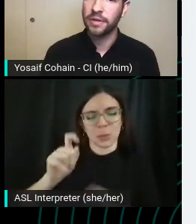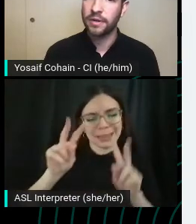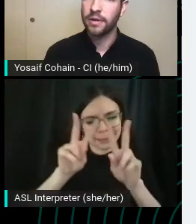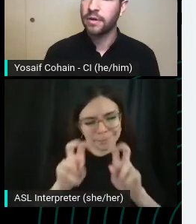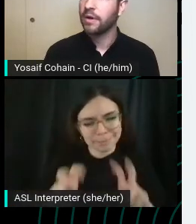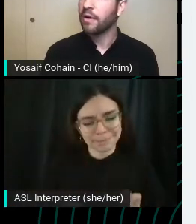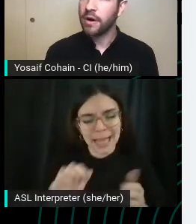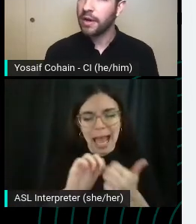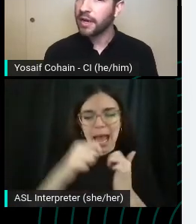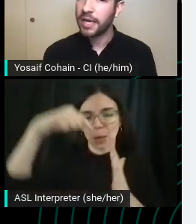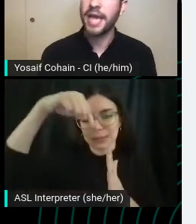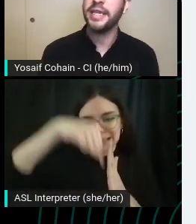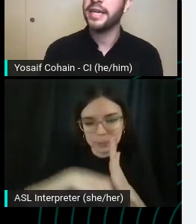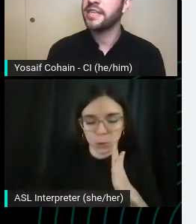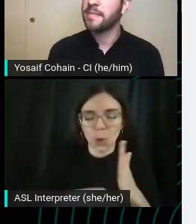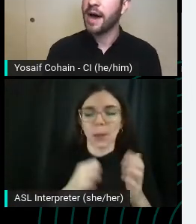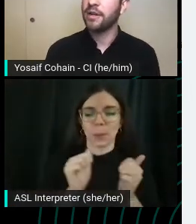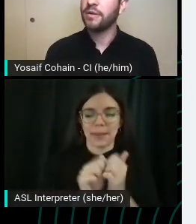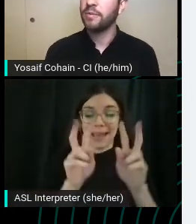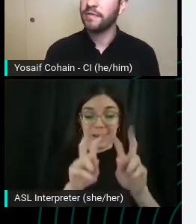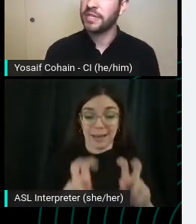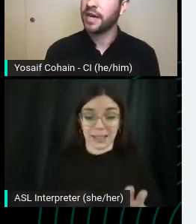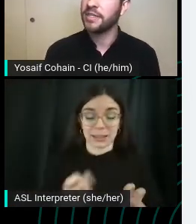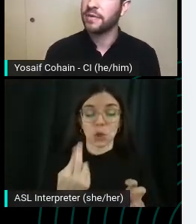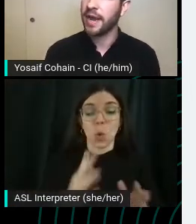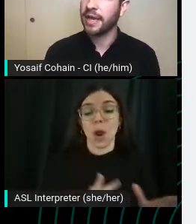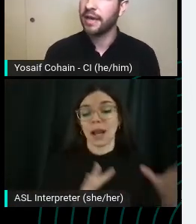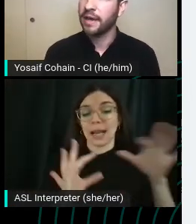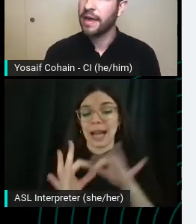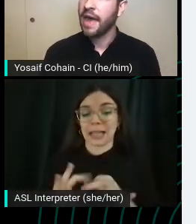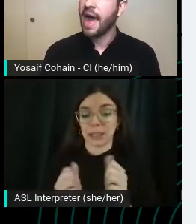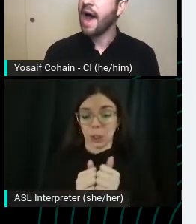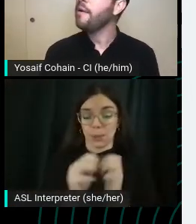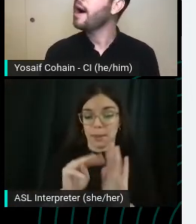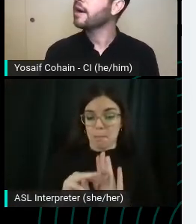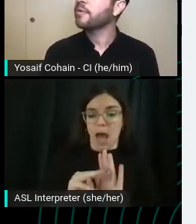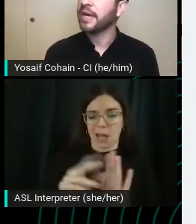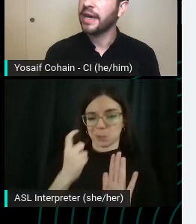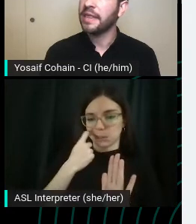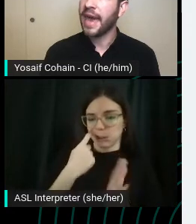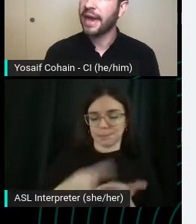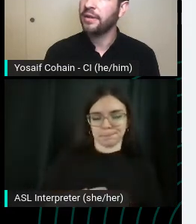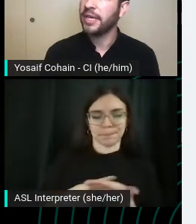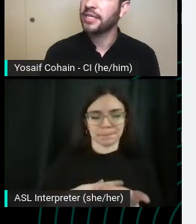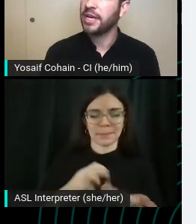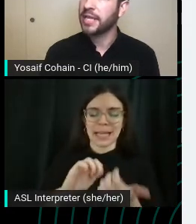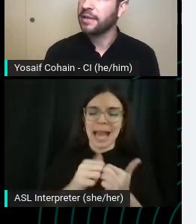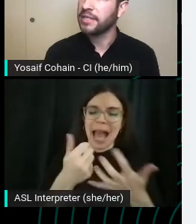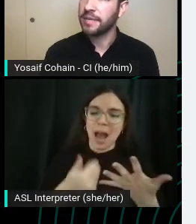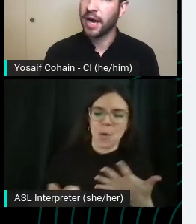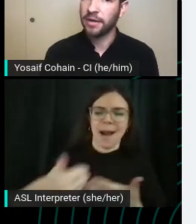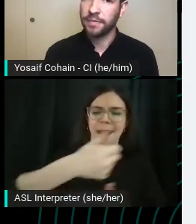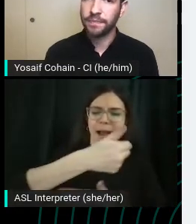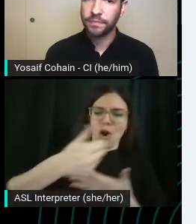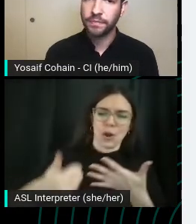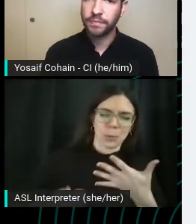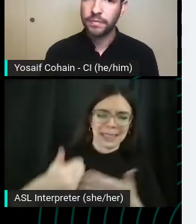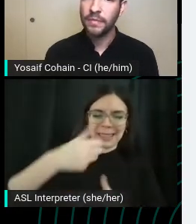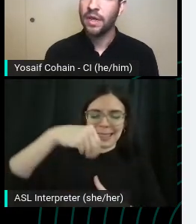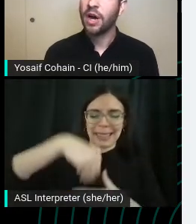work. Or, connecting it to the model we've discussed already, how high are we in the analytics ascendancy